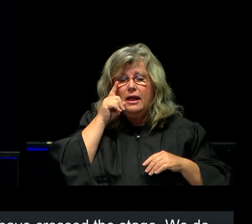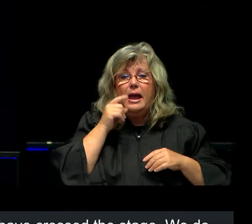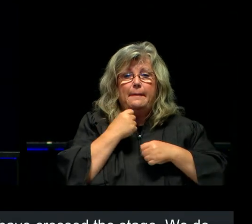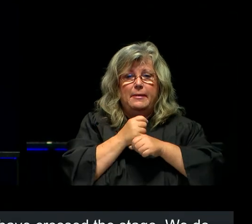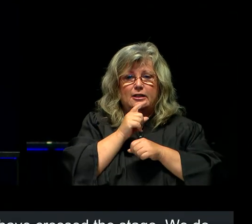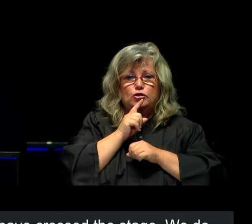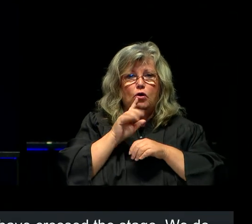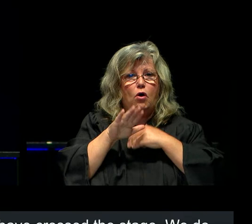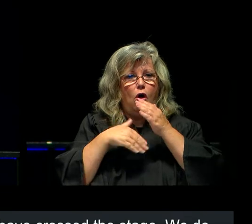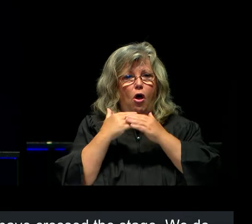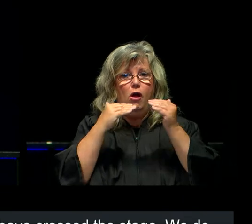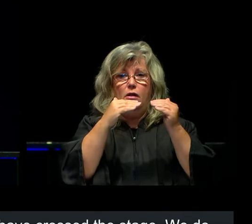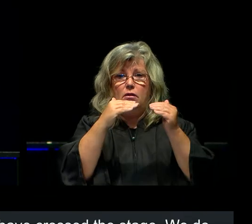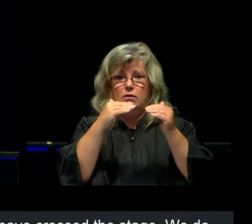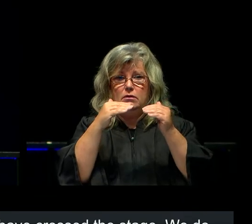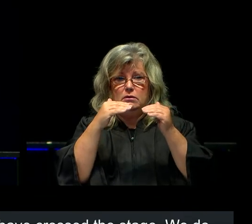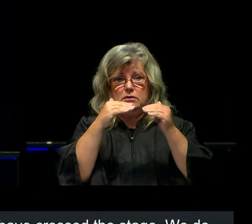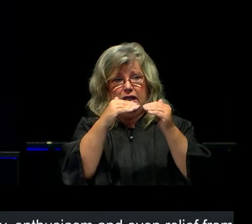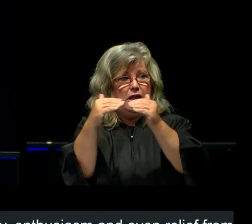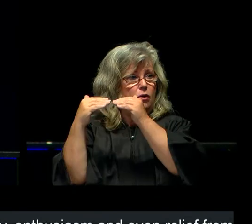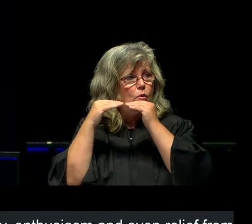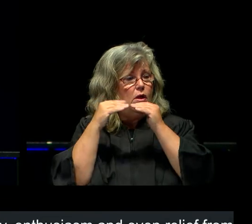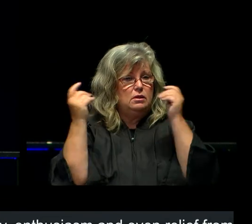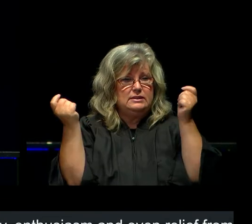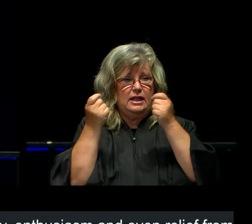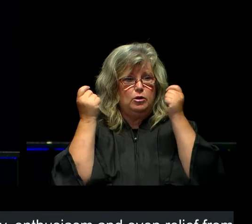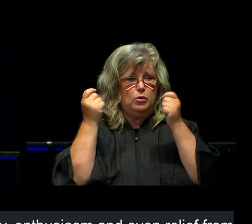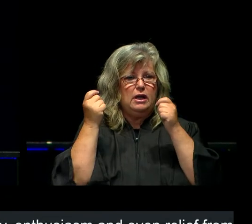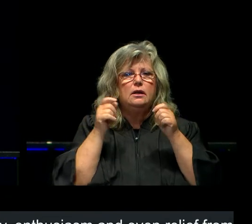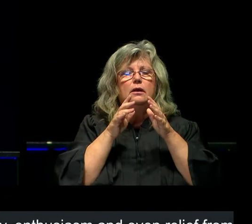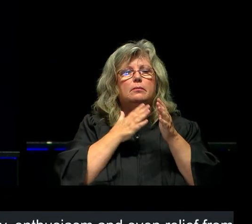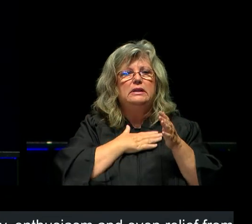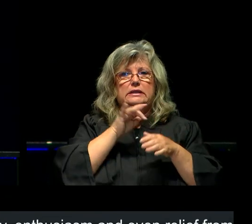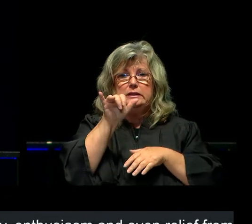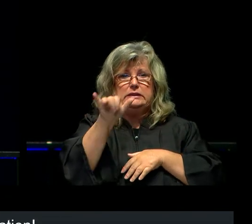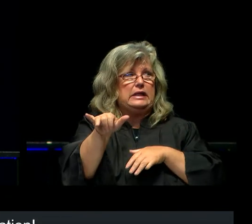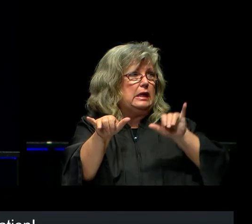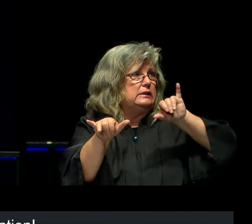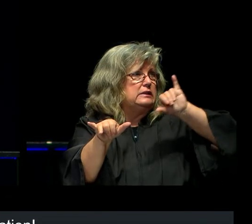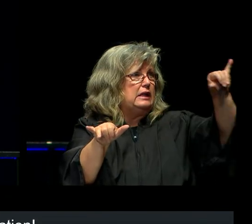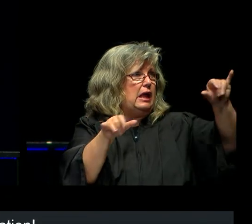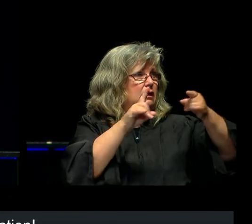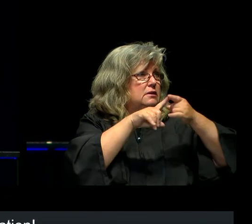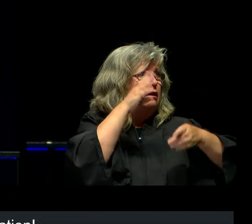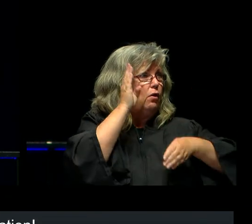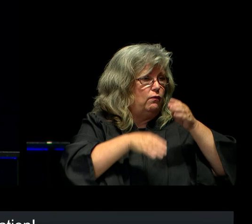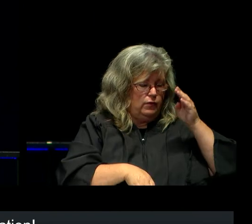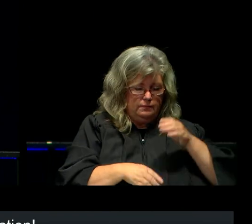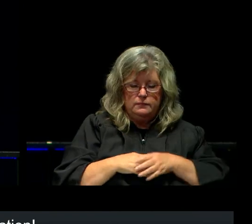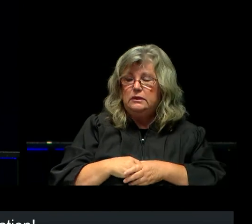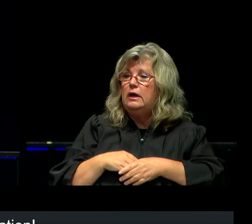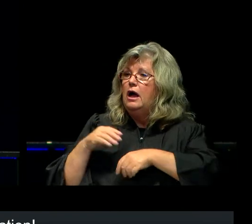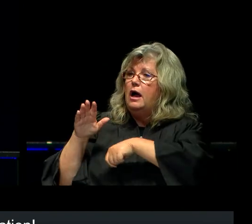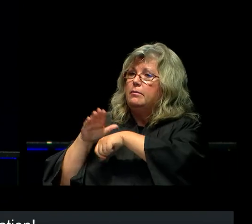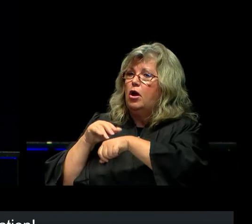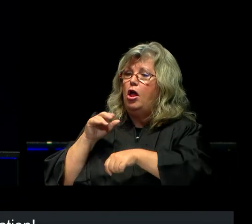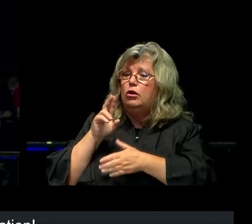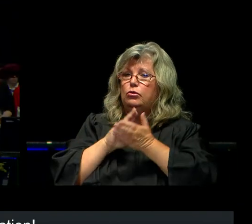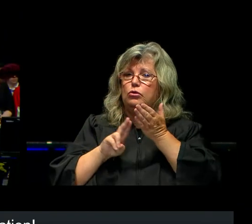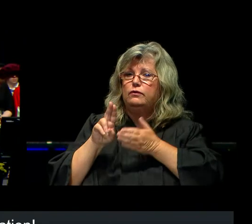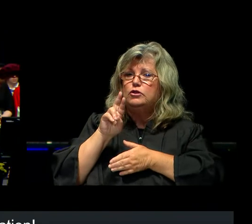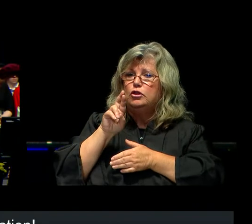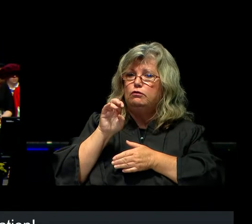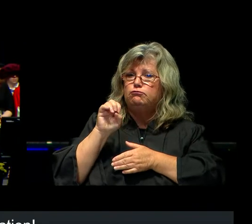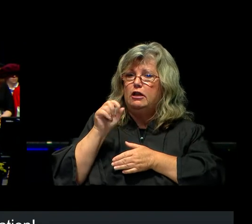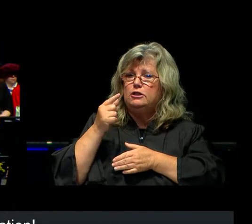that everyone please remain for the duration of the ceremony. I now ask to come forward and thank in advance the University Registrar, Robin Parr.